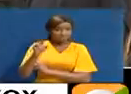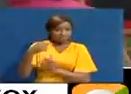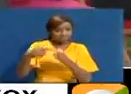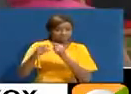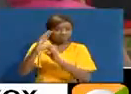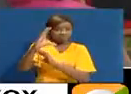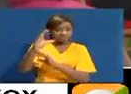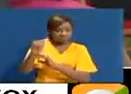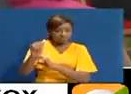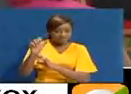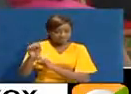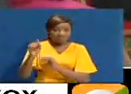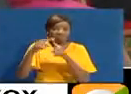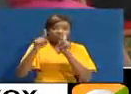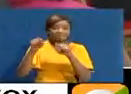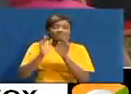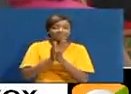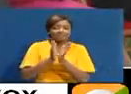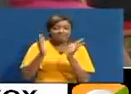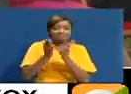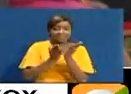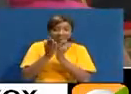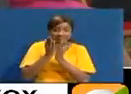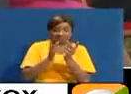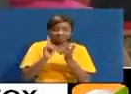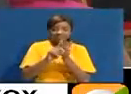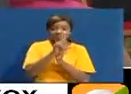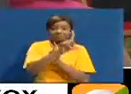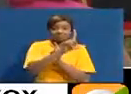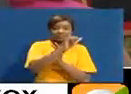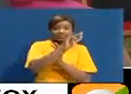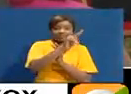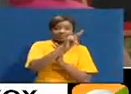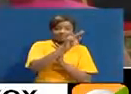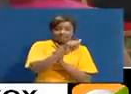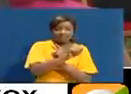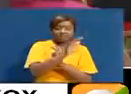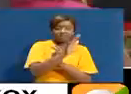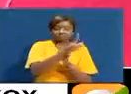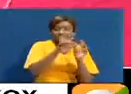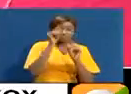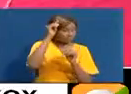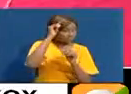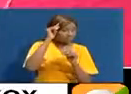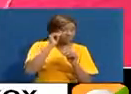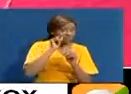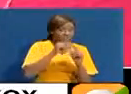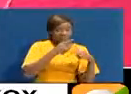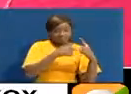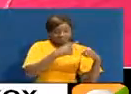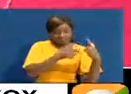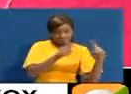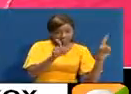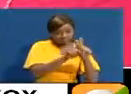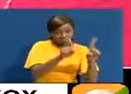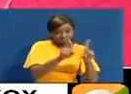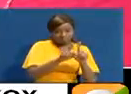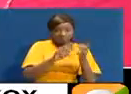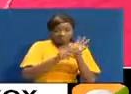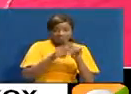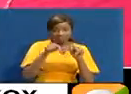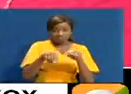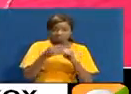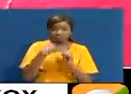be in charge of public service. Lina Kilimo will be in charge of gender. So that docket now has